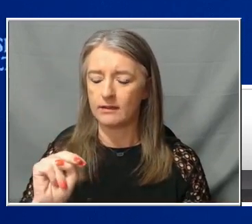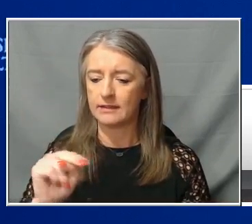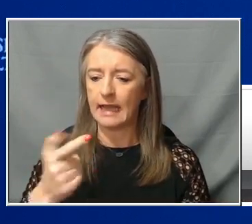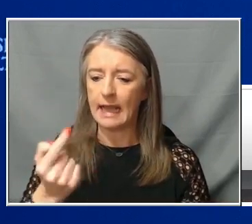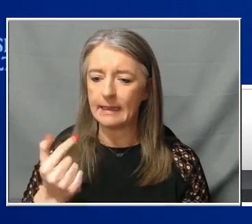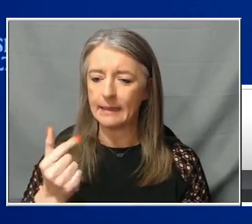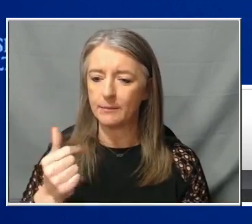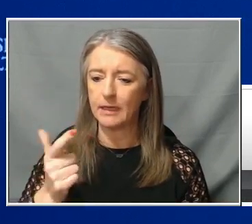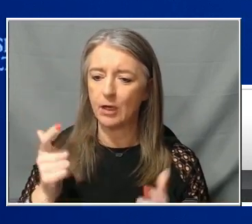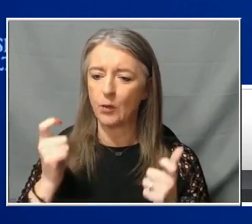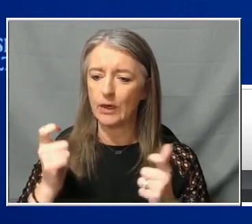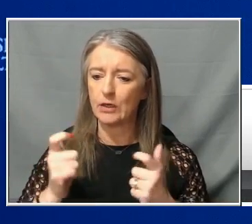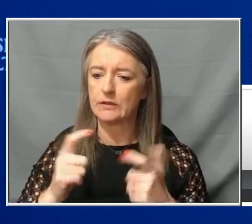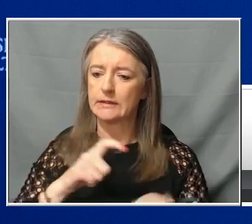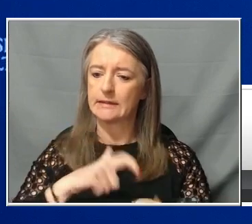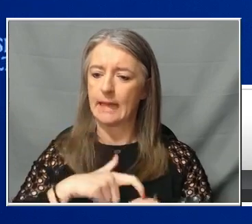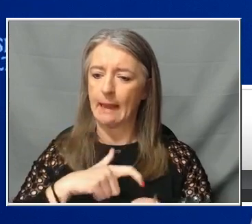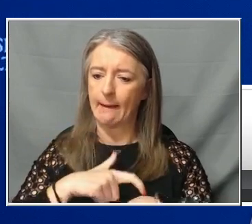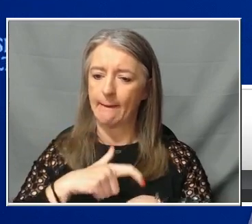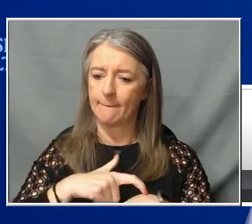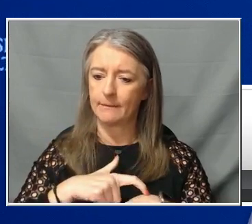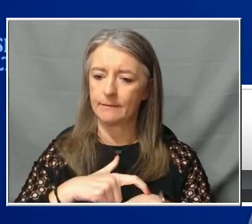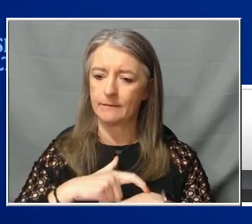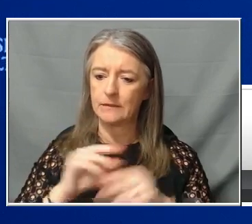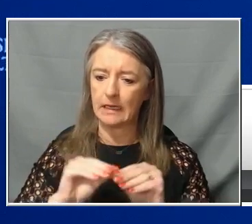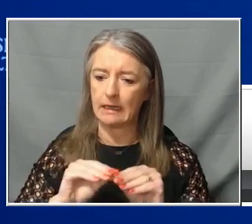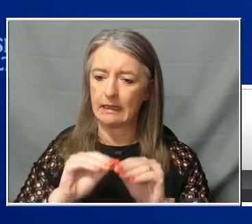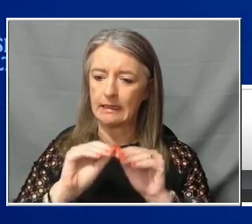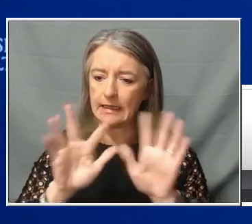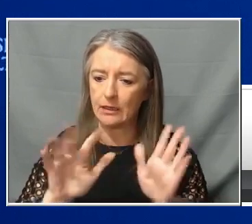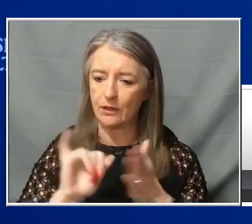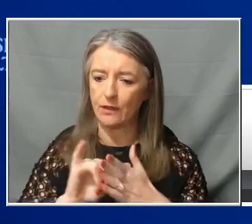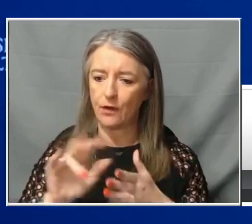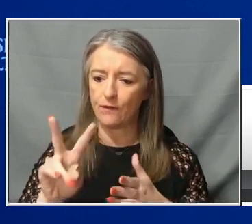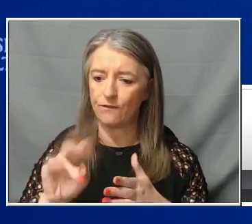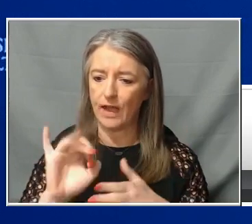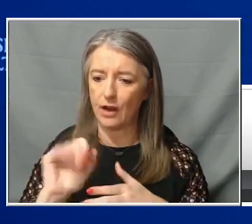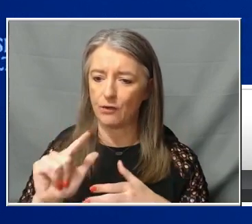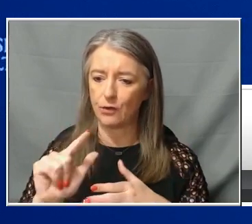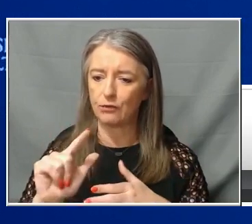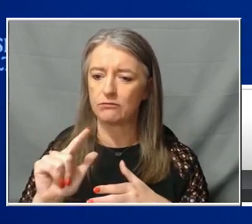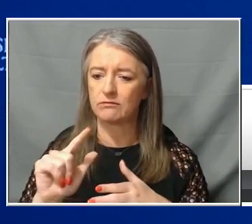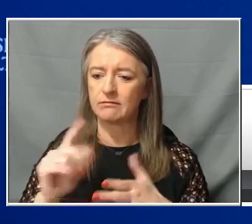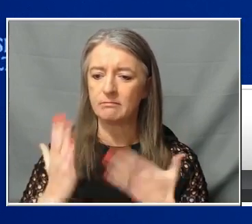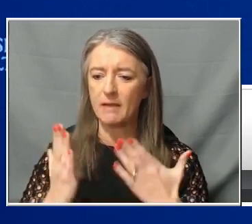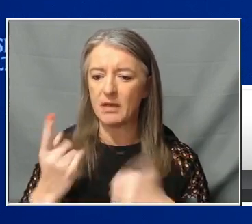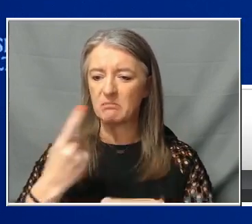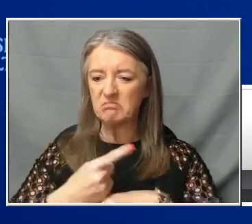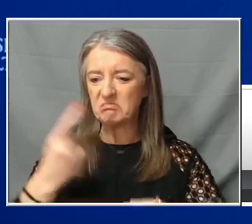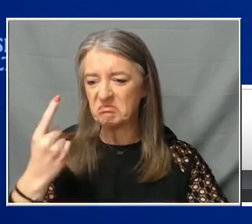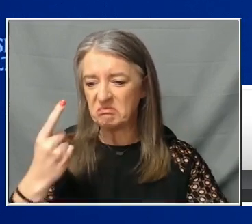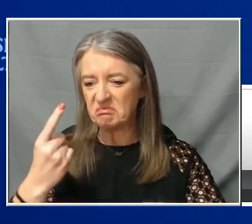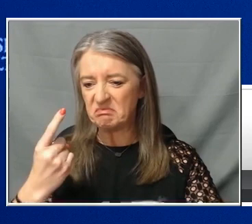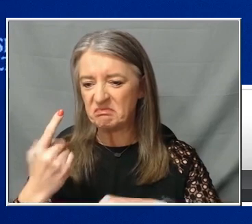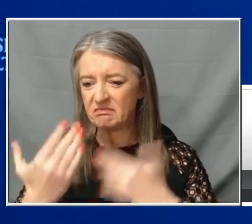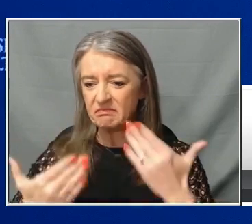bit quicker time to clearance of those viral particles, maybe by about a day. But again,